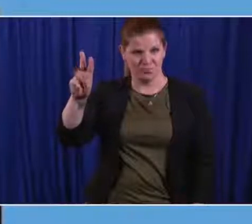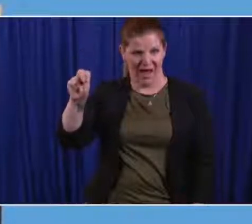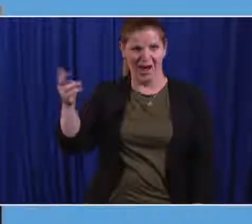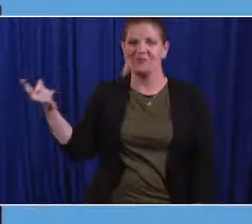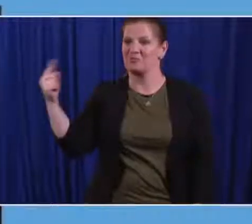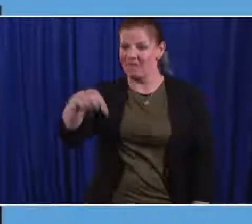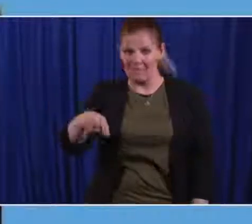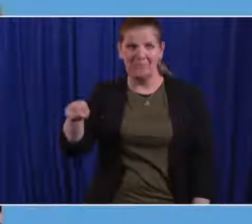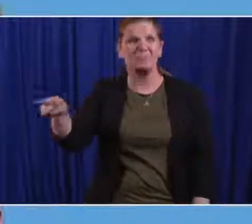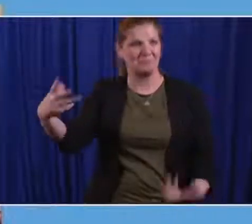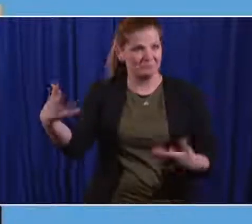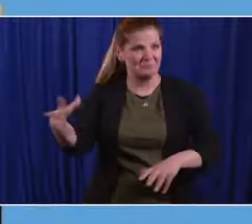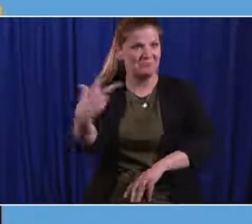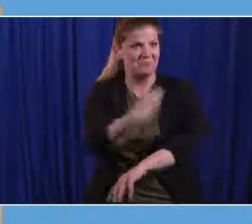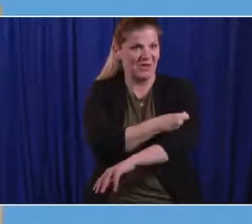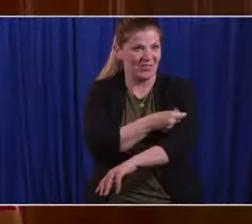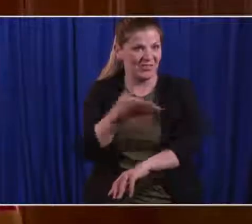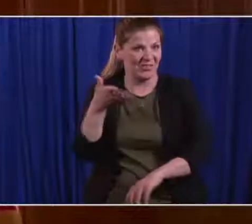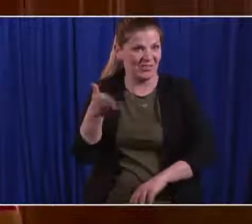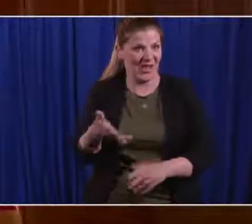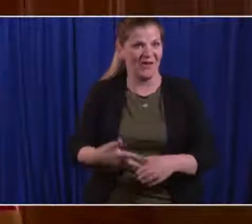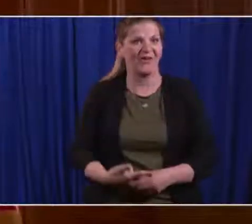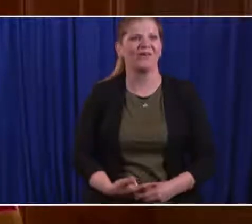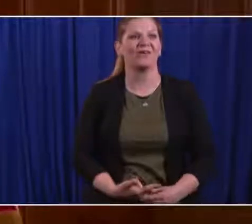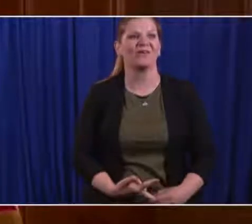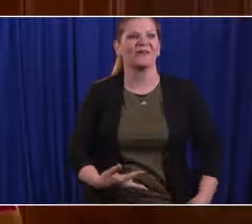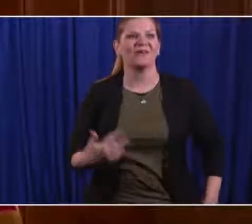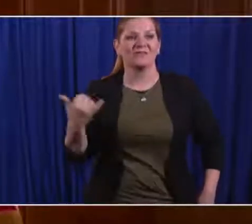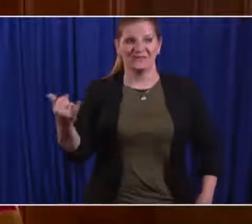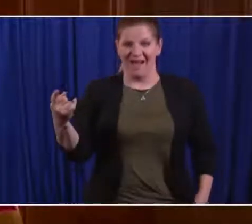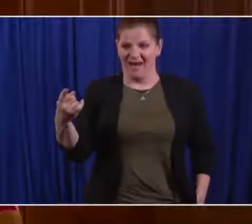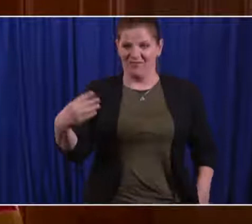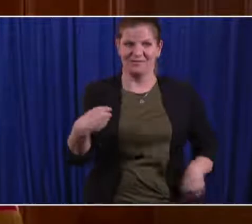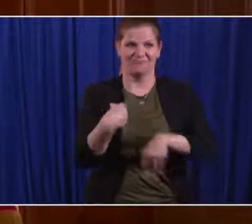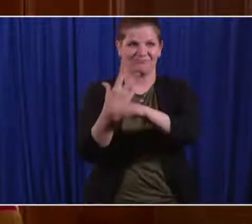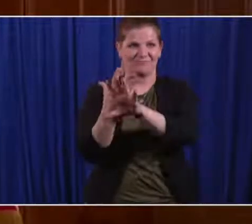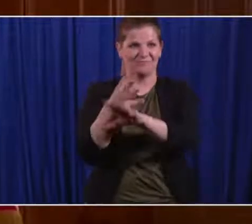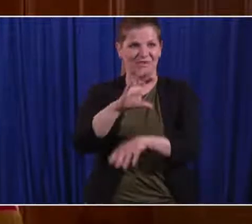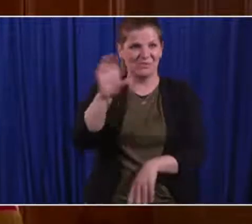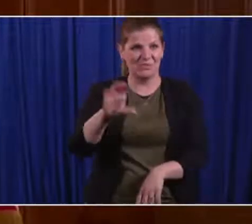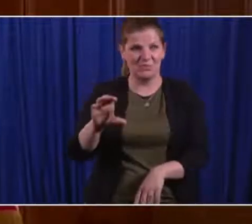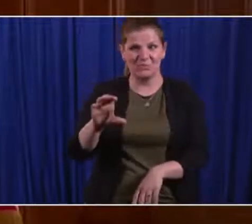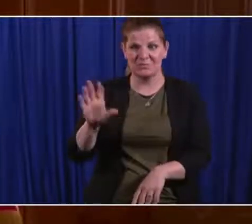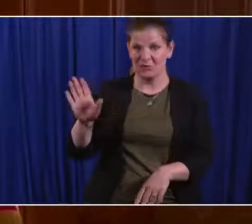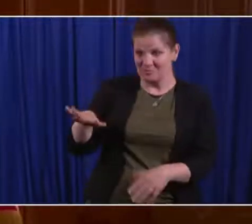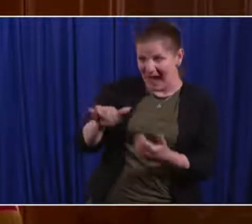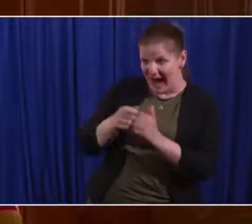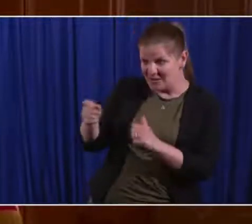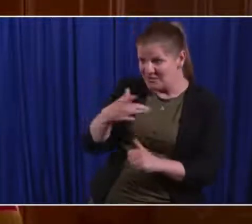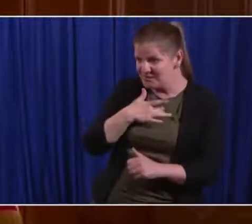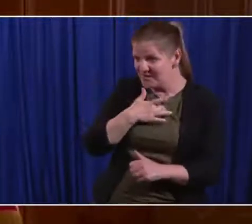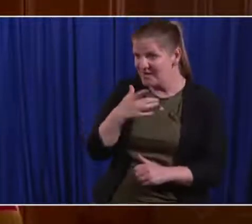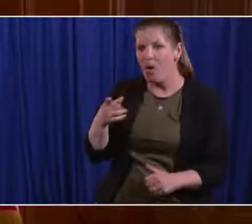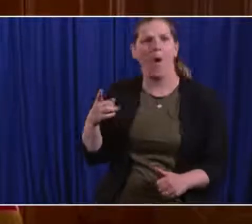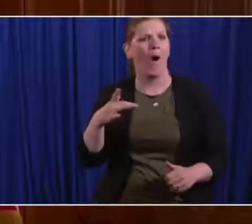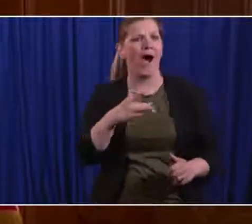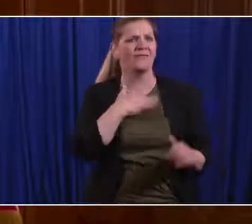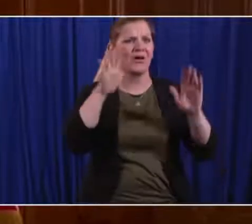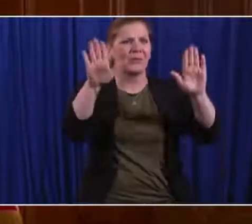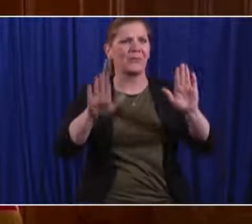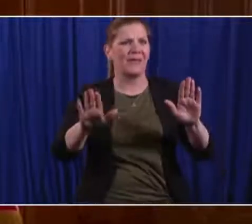Mayor Brown is joining us now on Zoom. Mayor, how do you feel? I feel great, Governor.